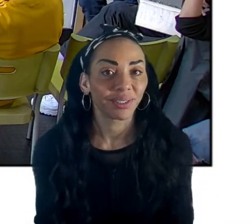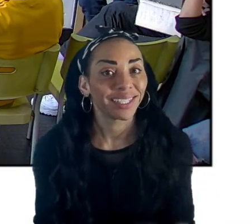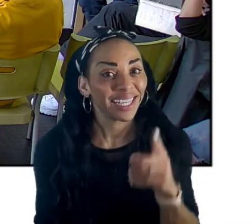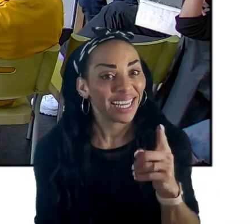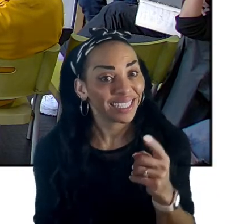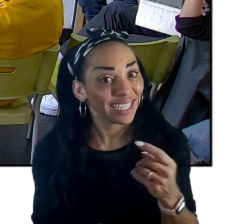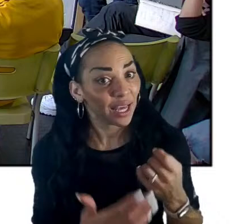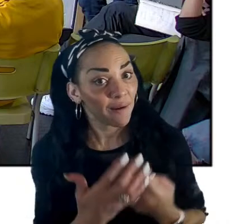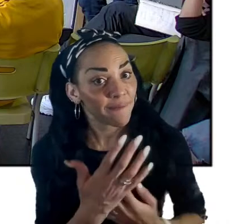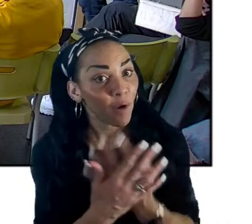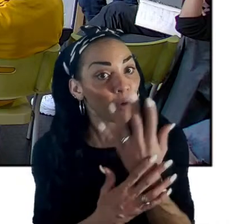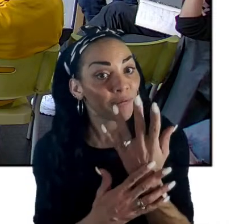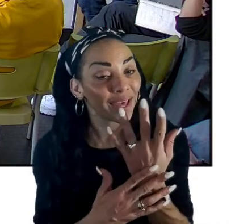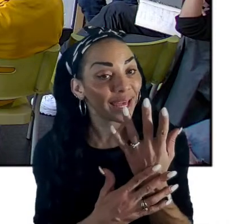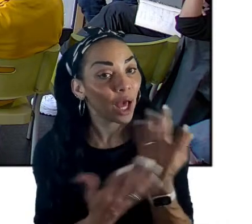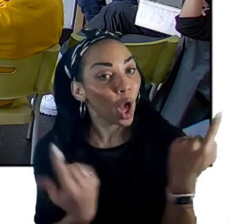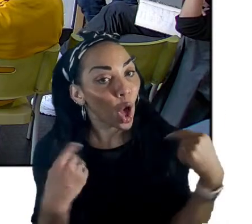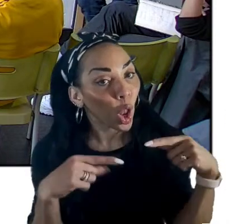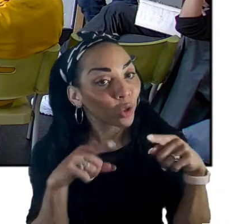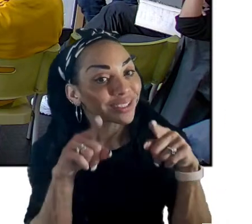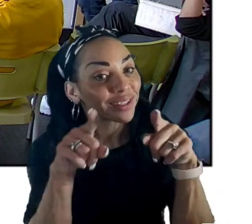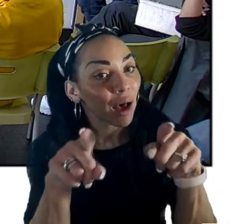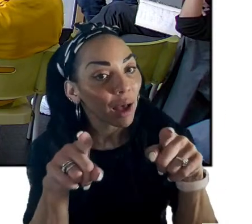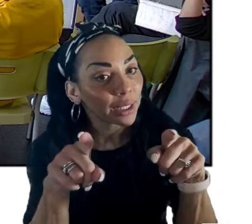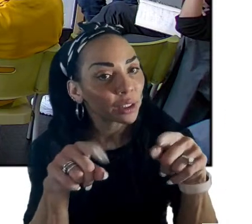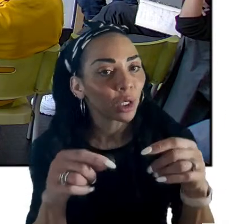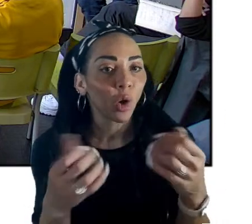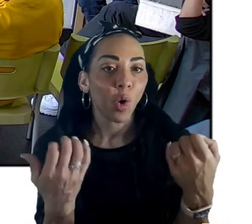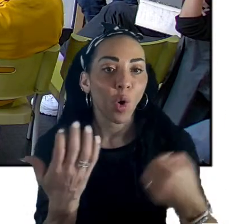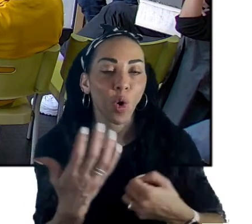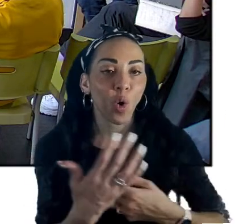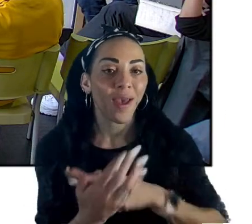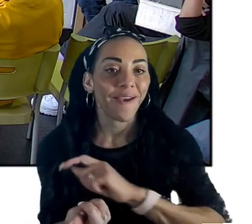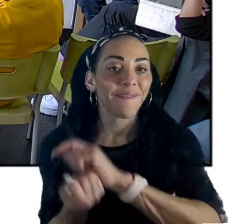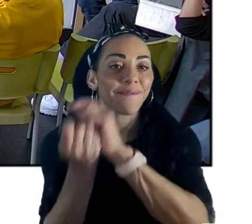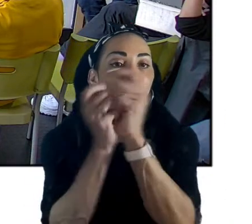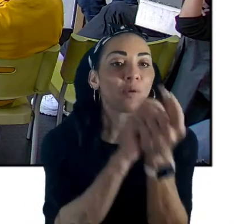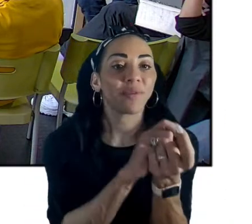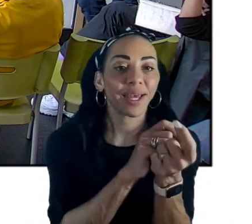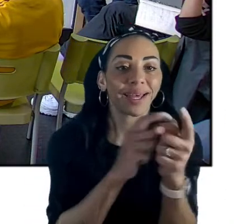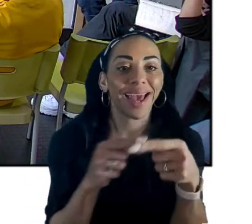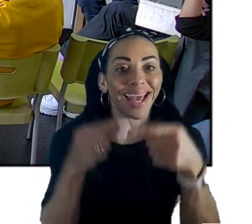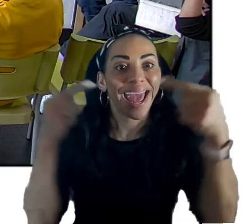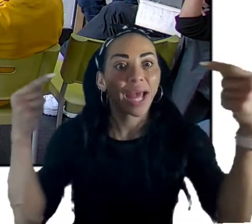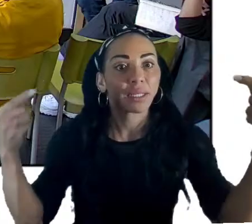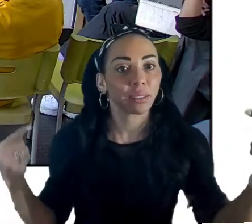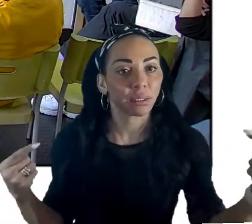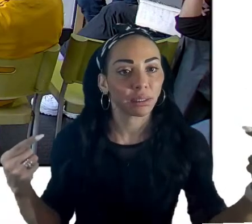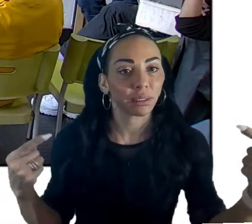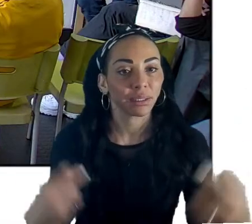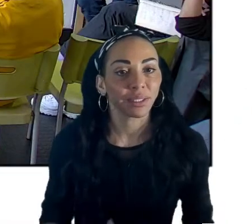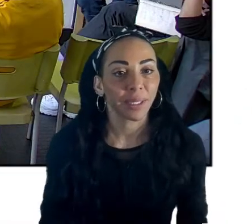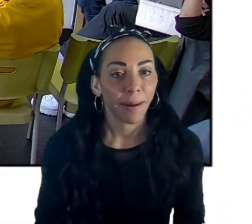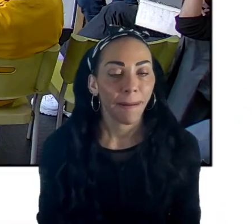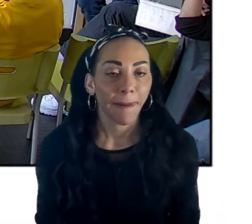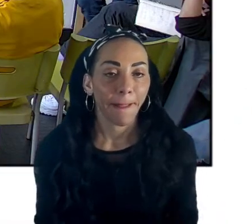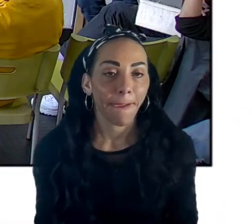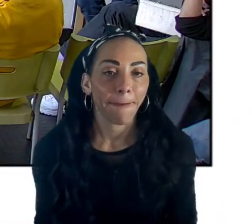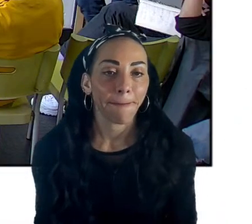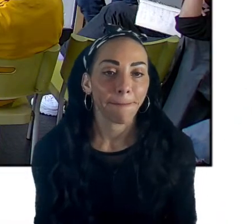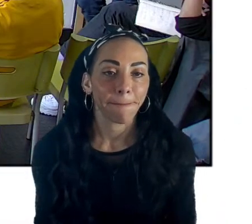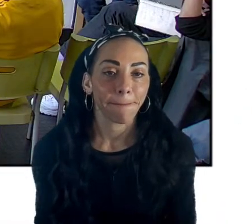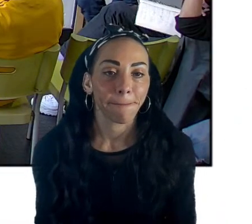is it evolving alongside? Like, are those traits of how we present ourselves in the